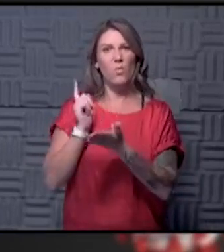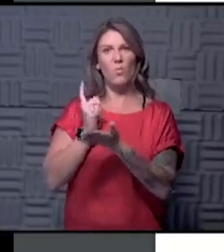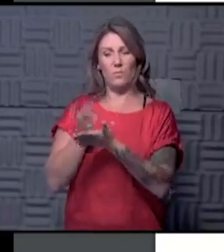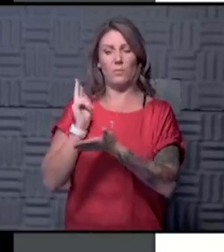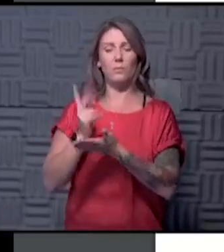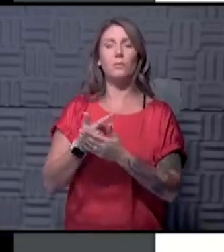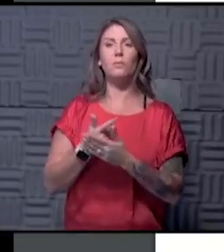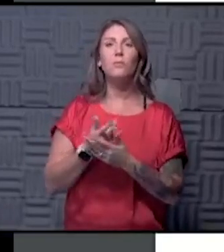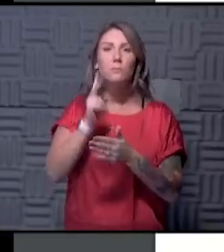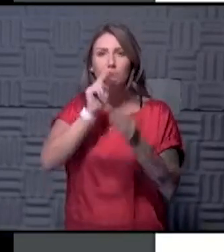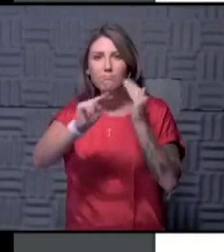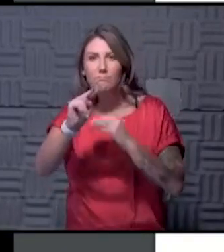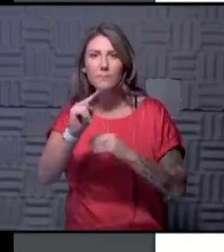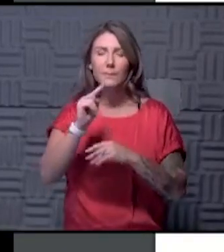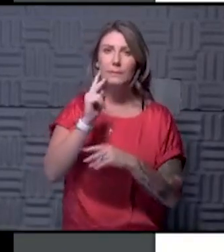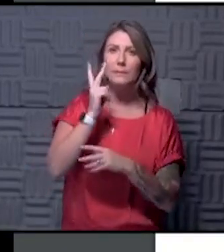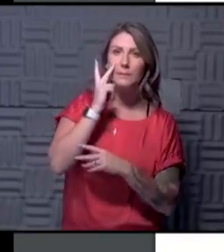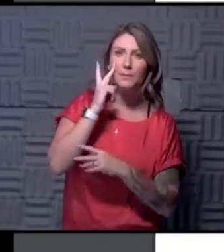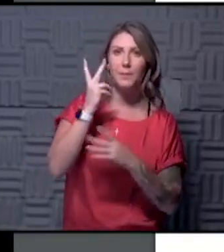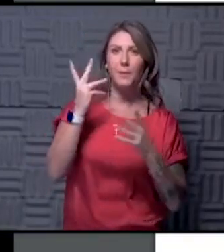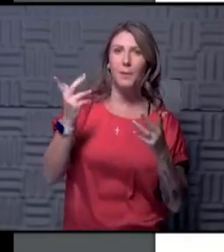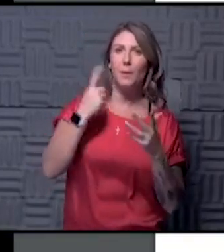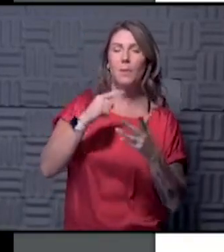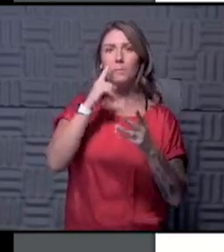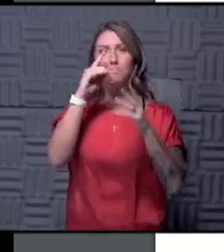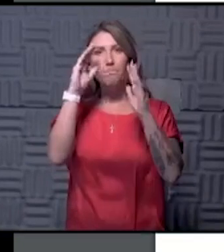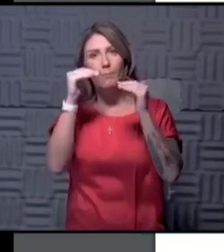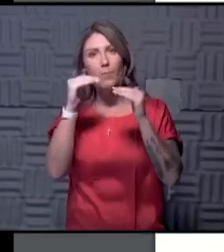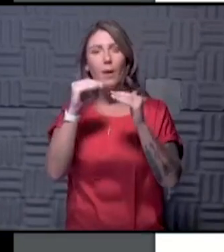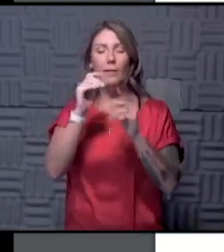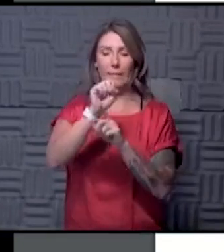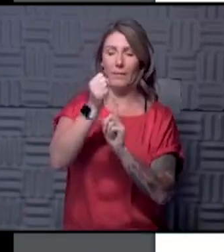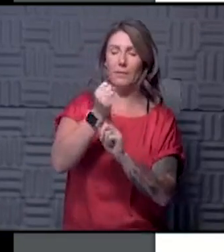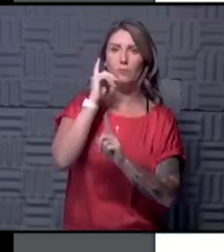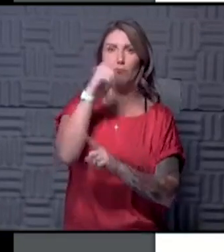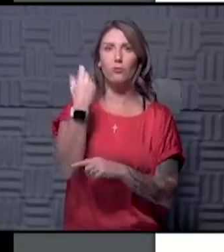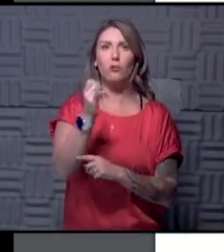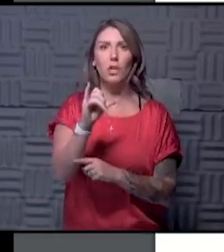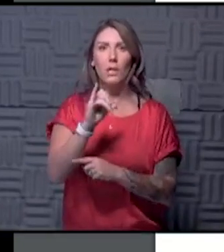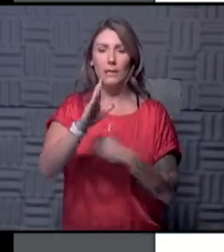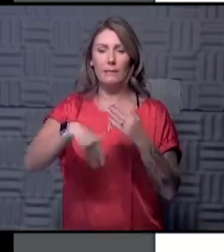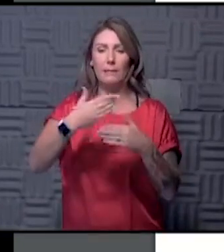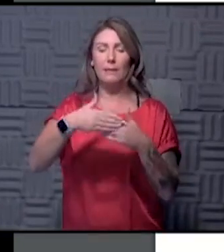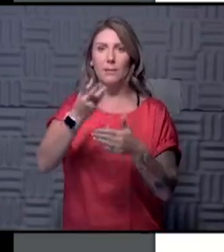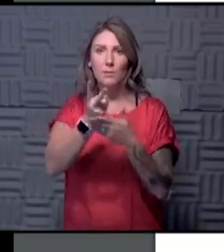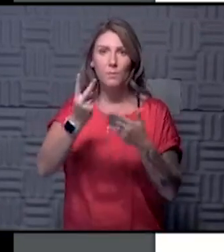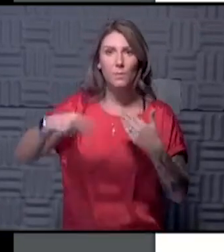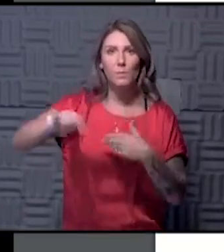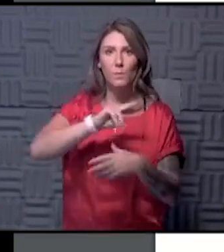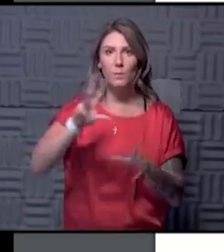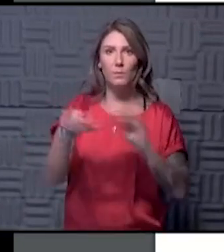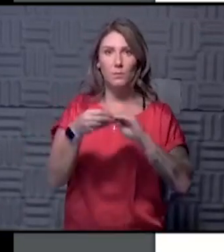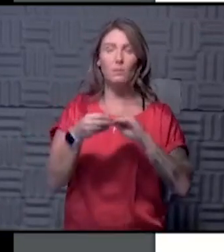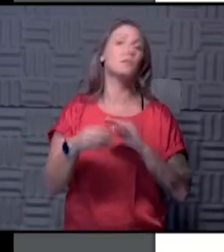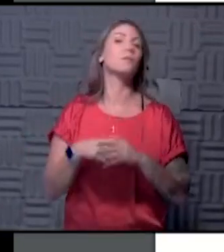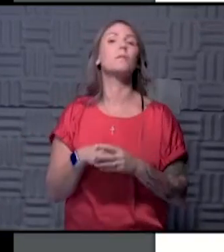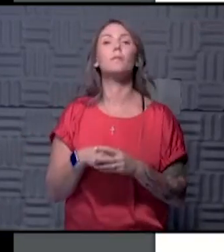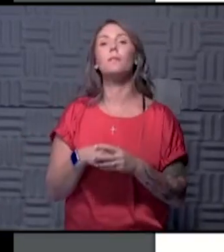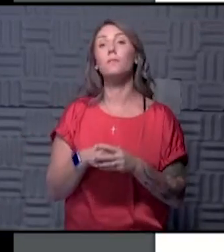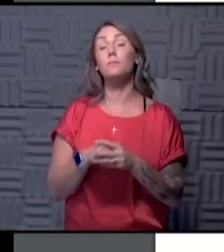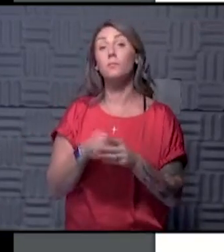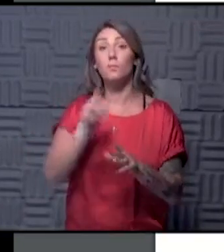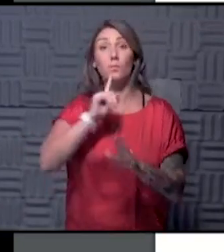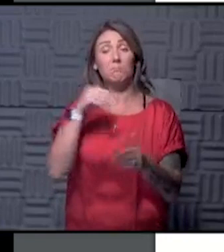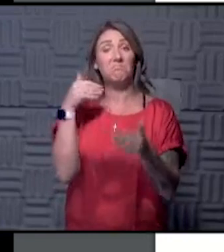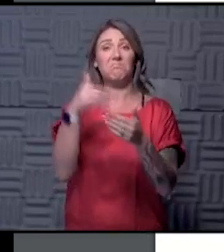what we project the cases to look like over the next 2 weeks. And we're really staying pretty close in